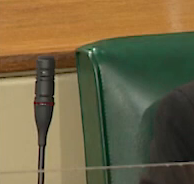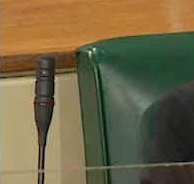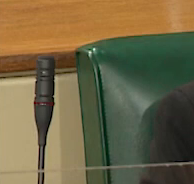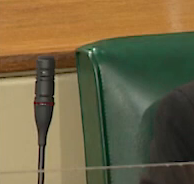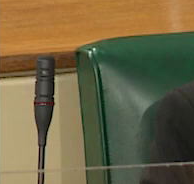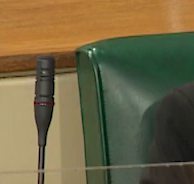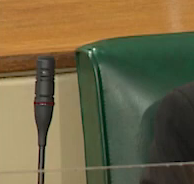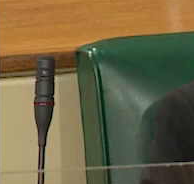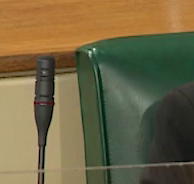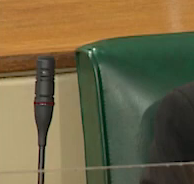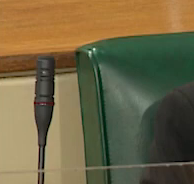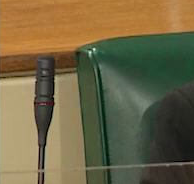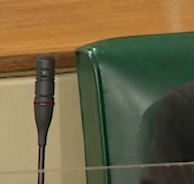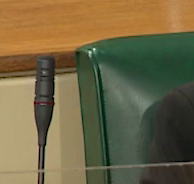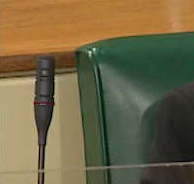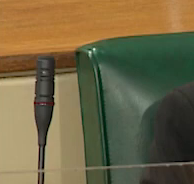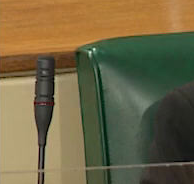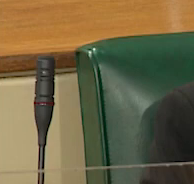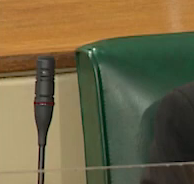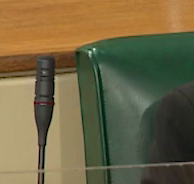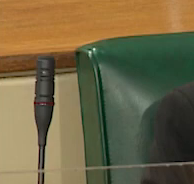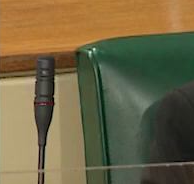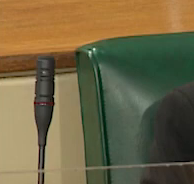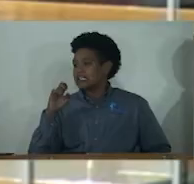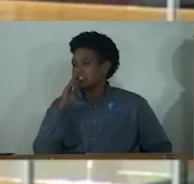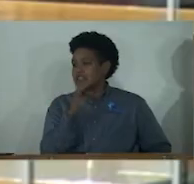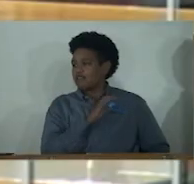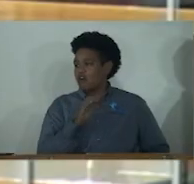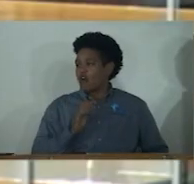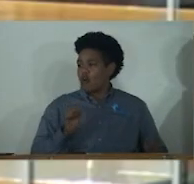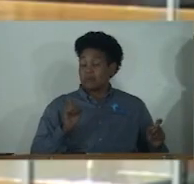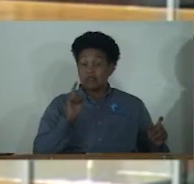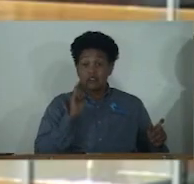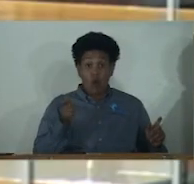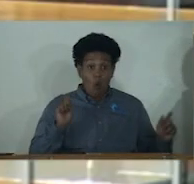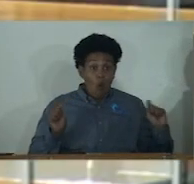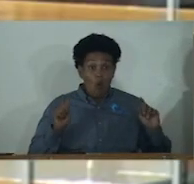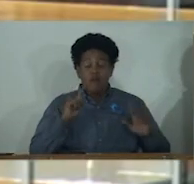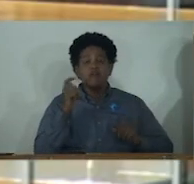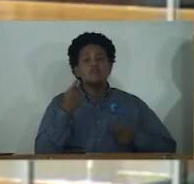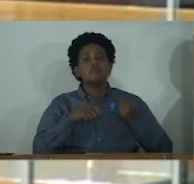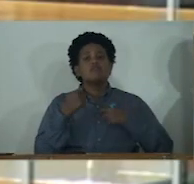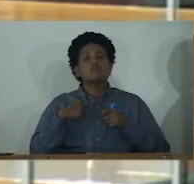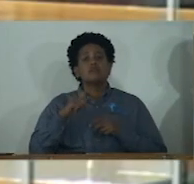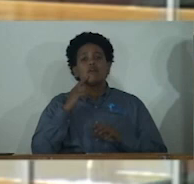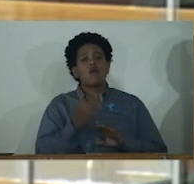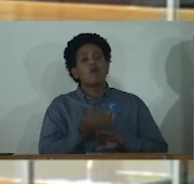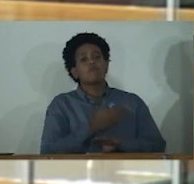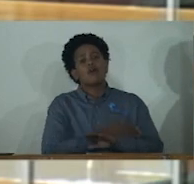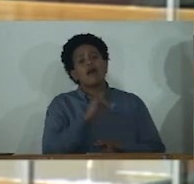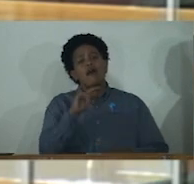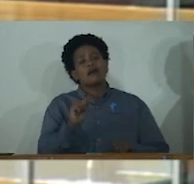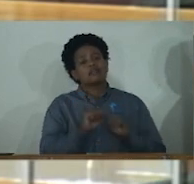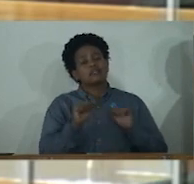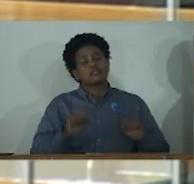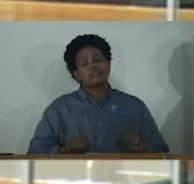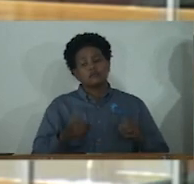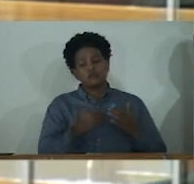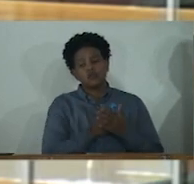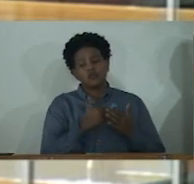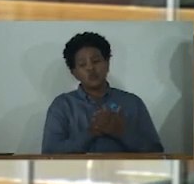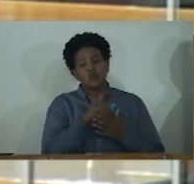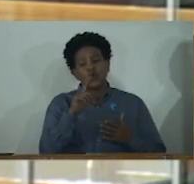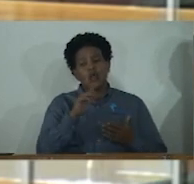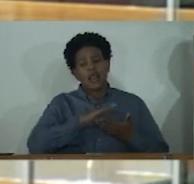treating and dealing with matters on a timely basis. She says the project, which was launched in February 2020, successfully